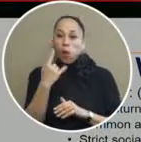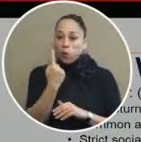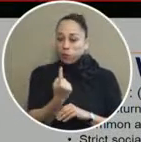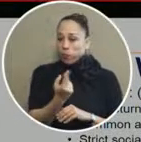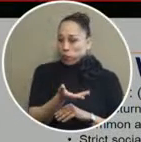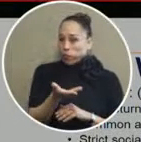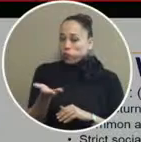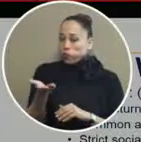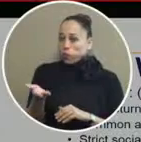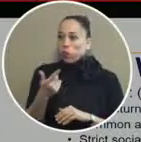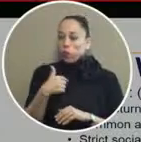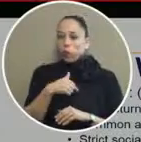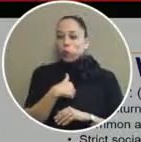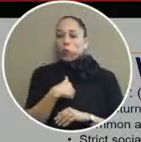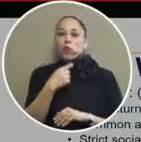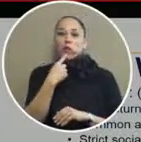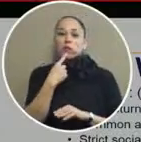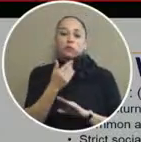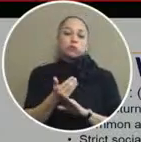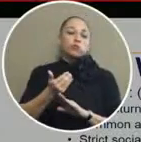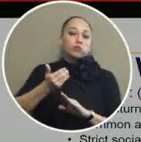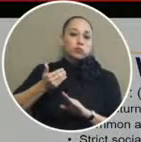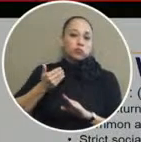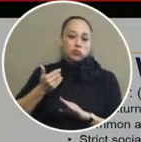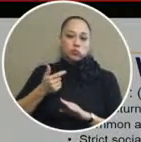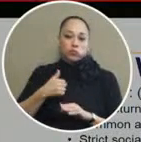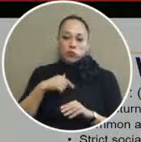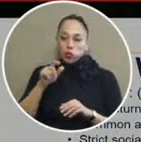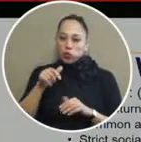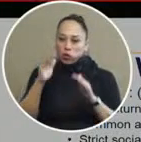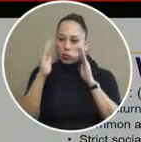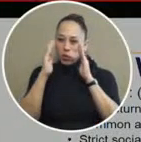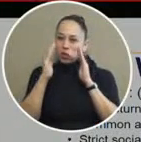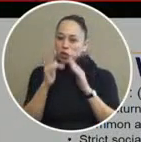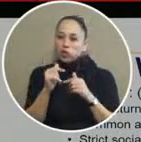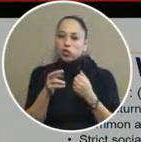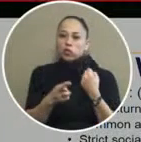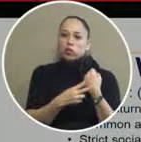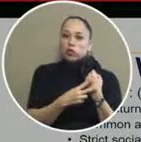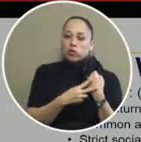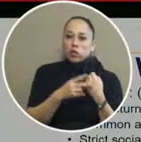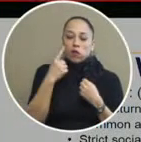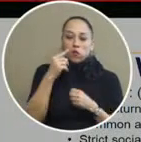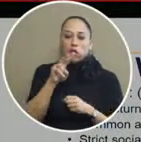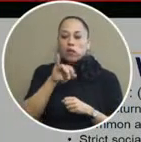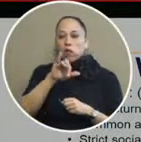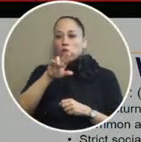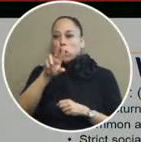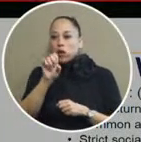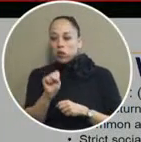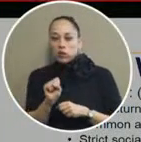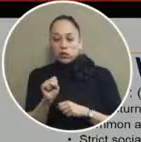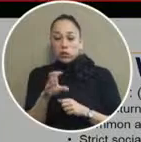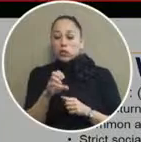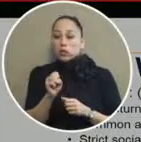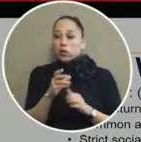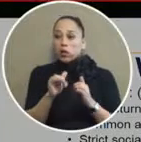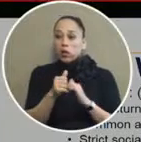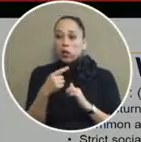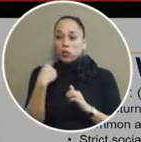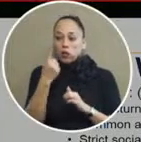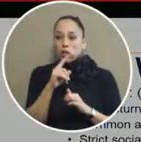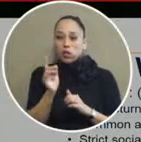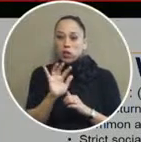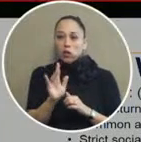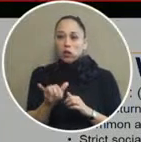the things that I mentioned on the earlier slide that we have to pay attention to is a resurgence of the virus. And so the way we'll look at that,